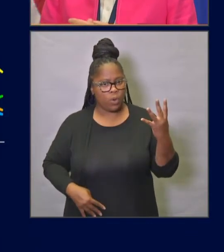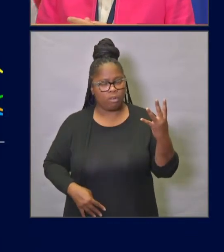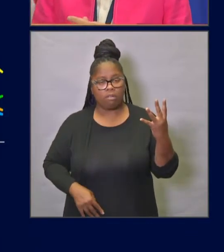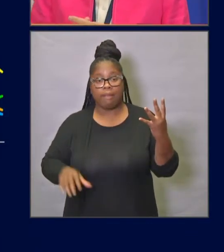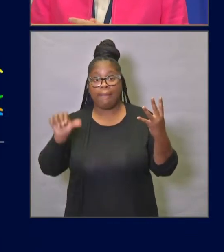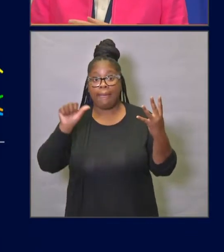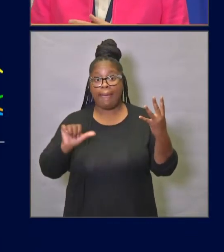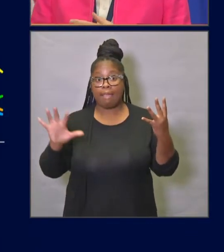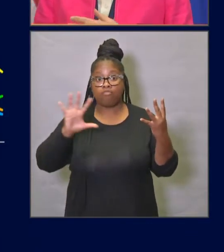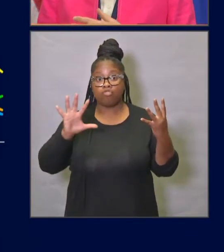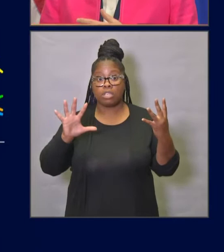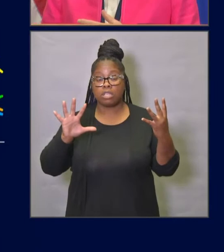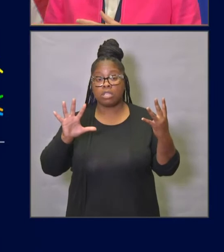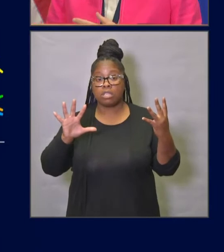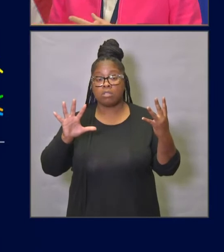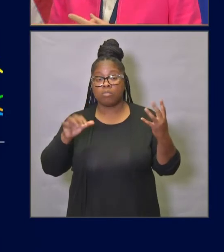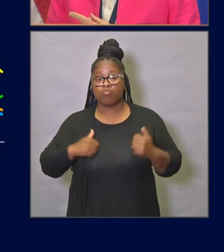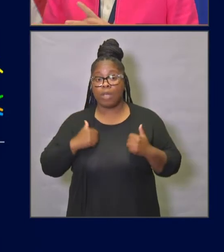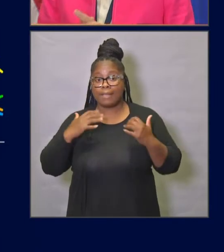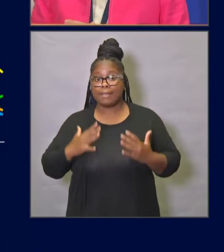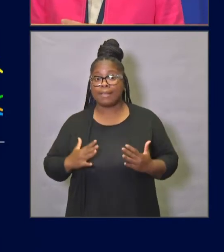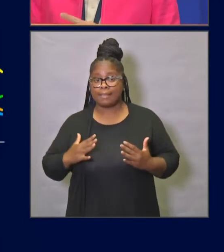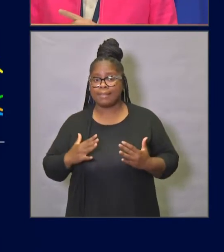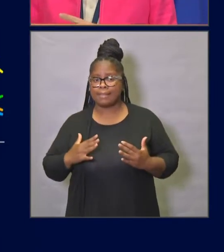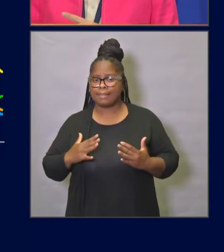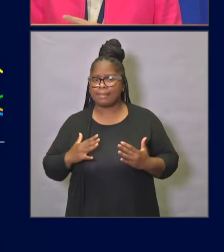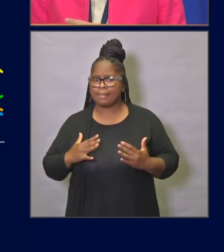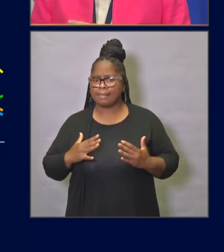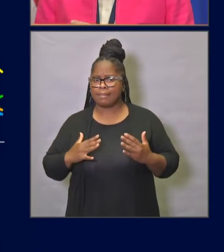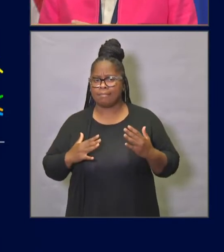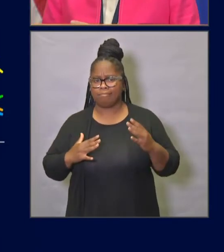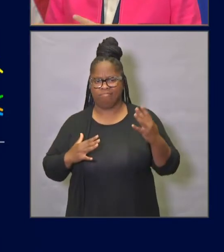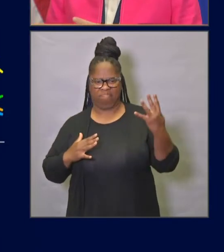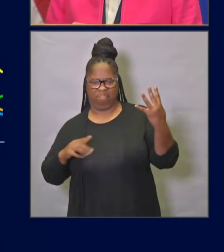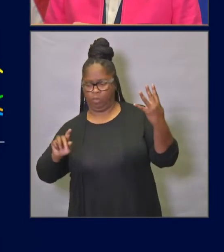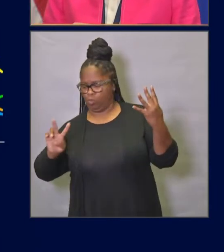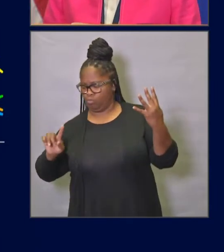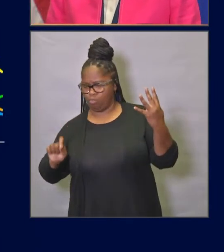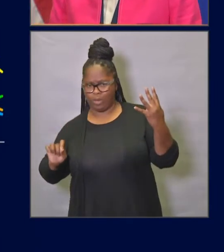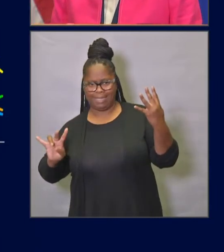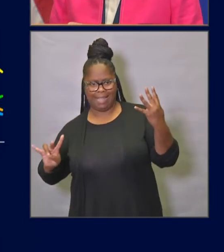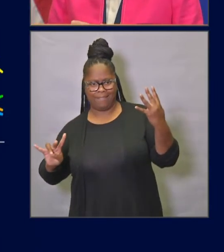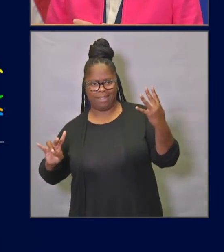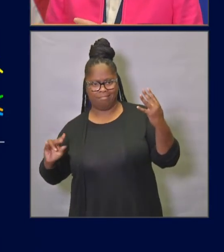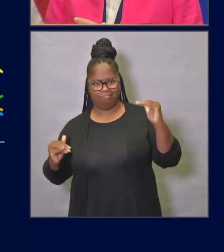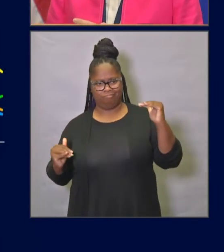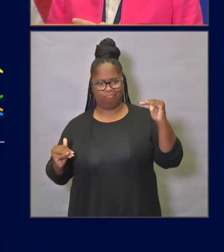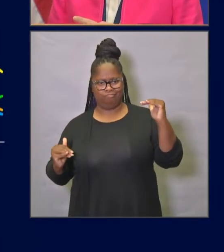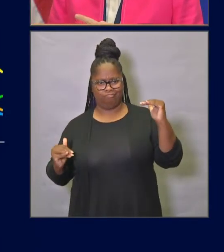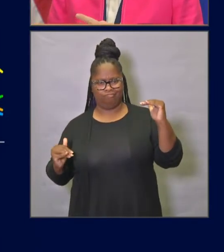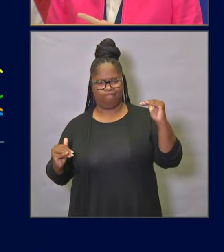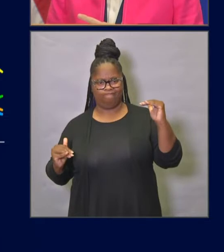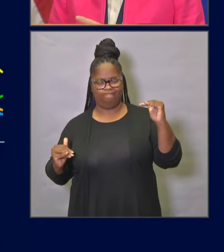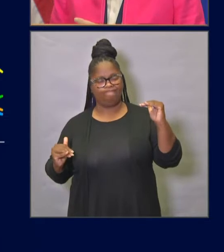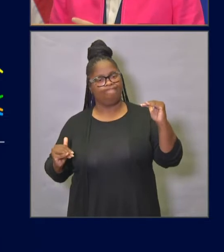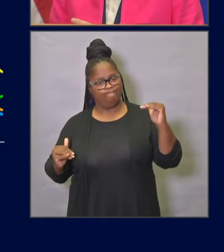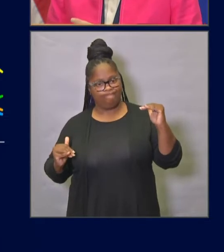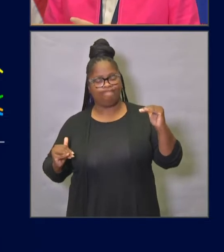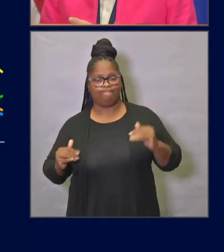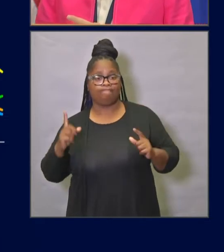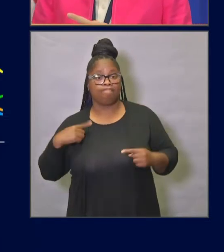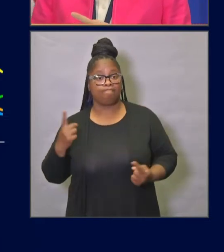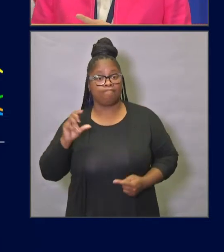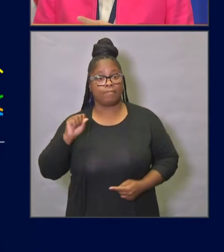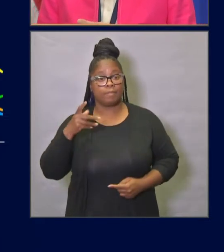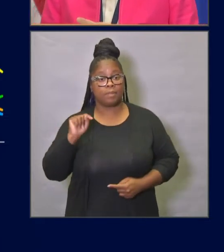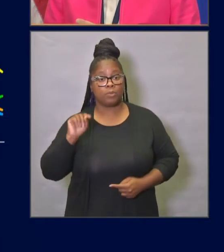Asian residents was the lowest, was low at 2.7 deaths per 100,000 people. As of September